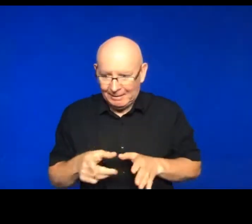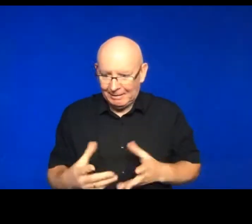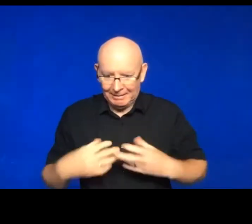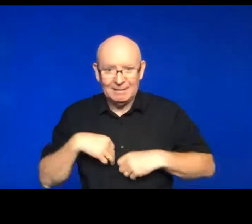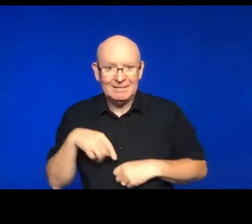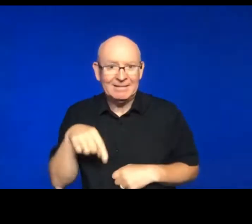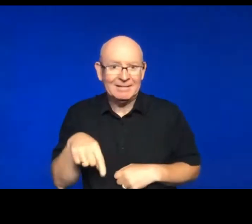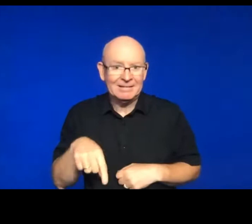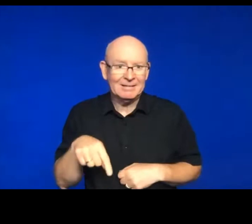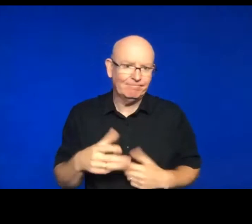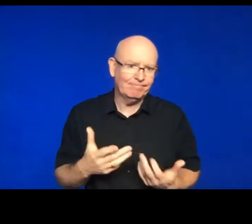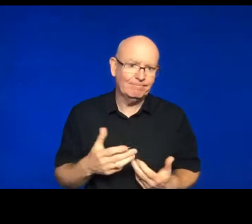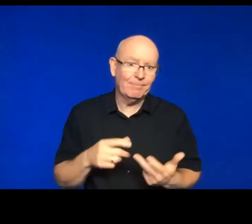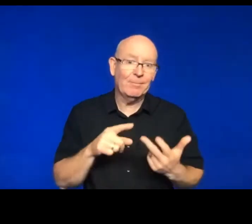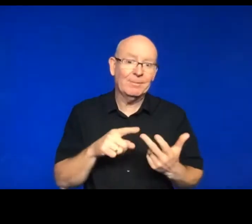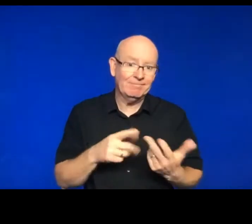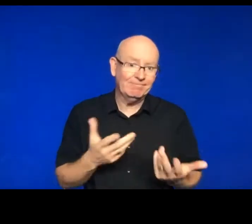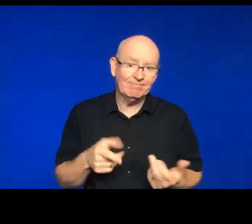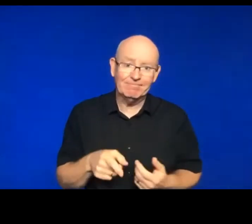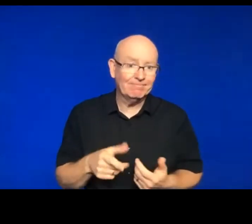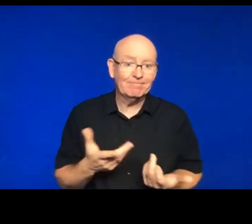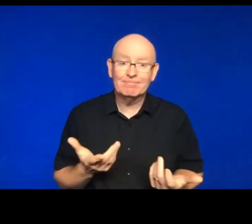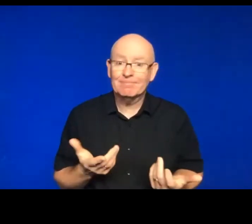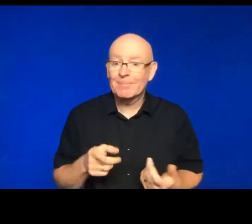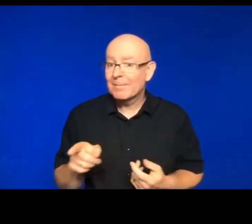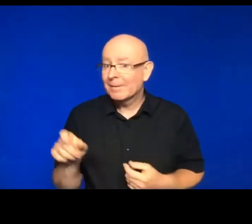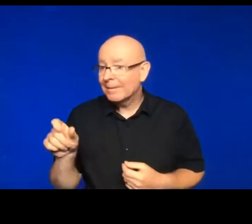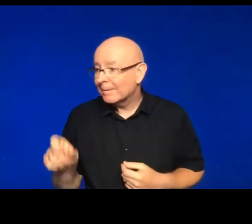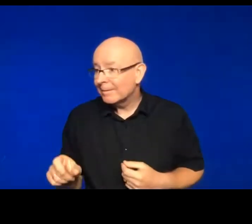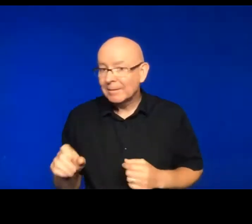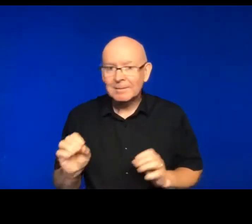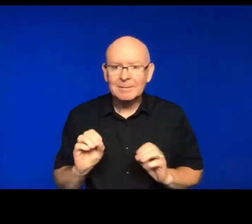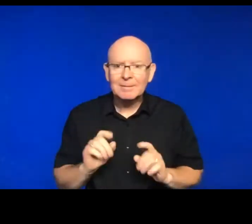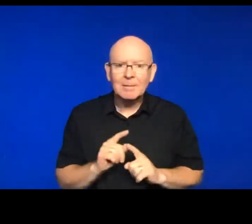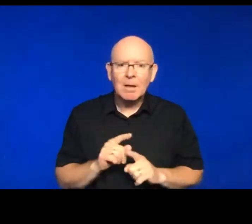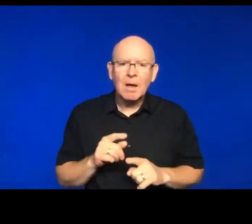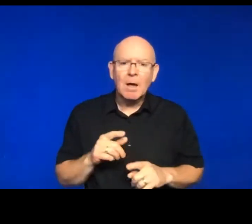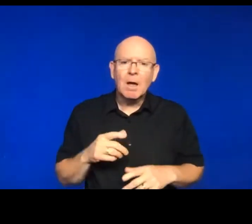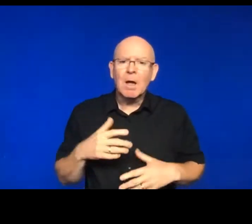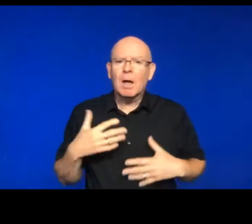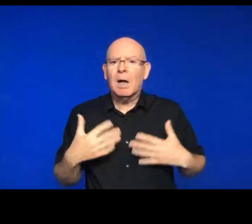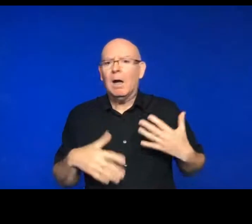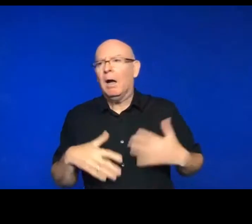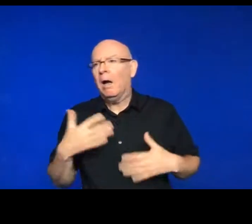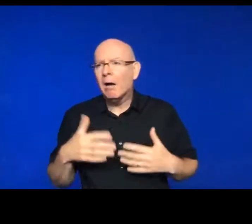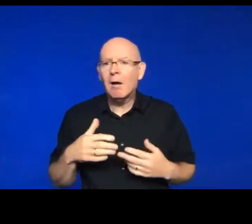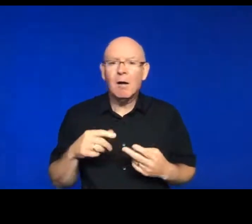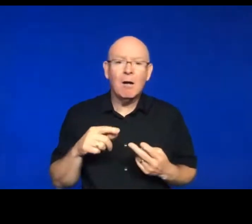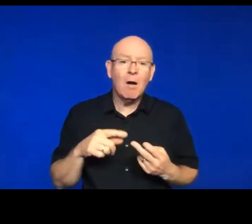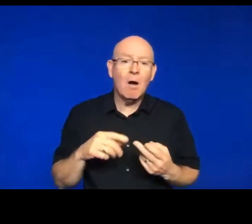due to the consequences of the public health measures that are taking